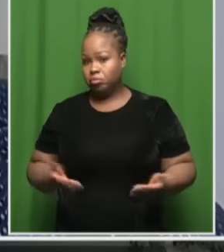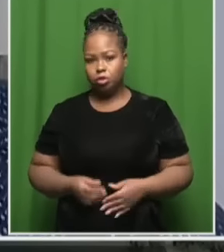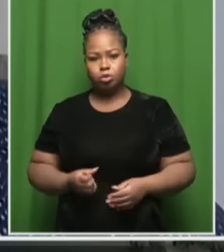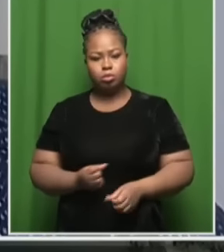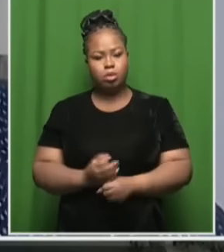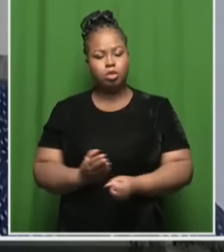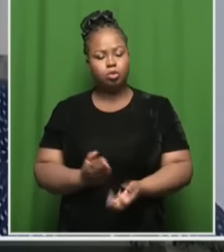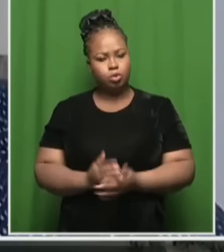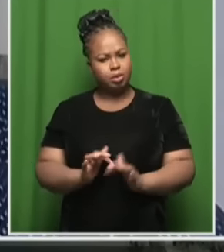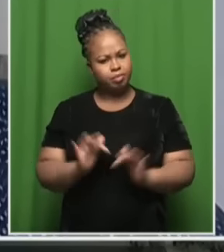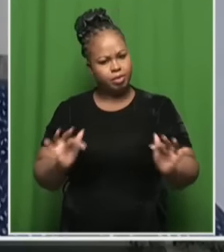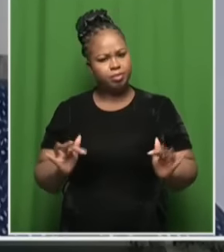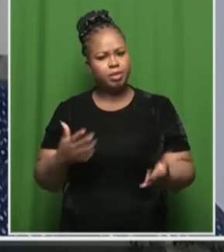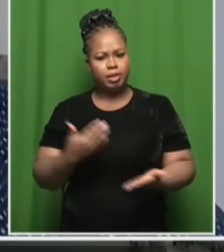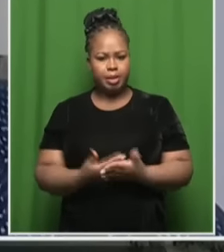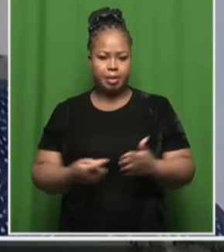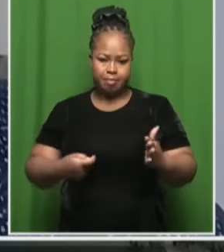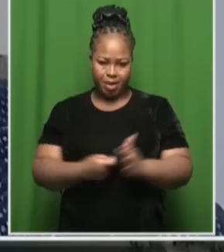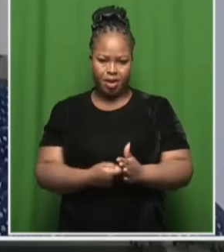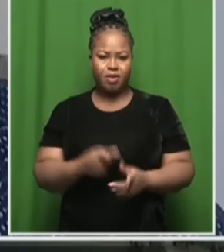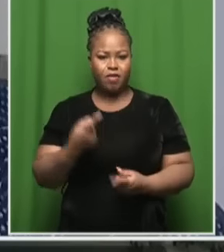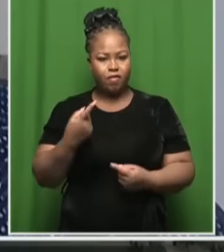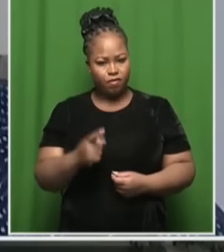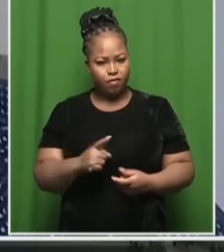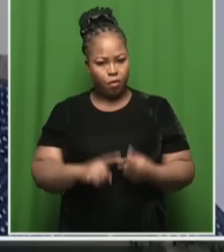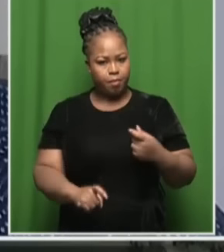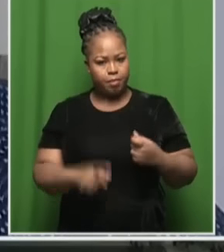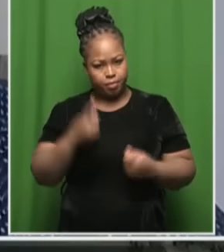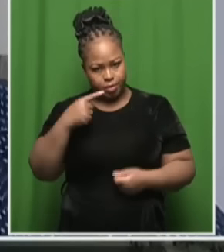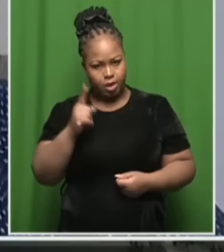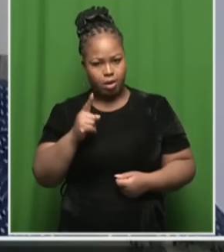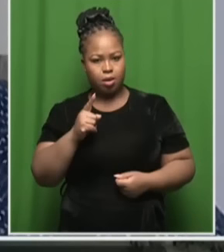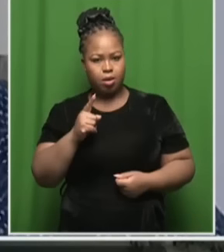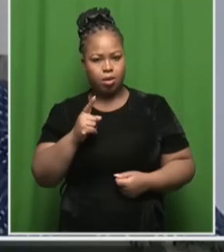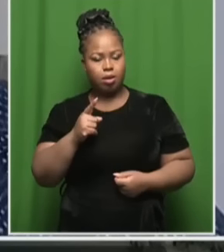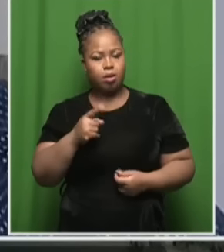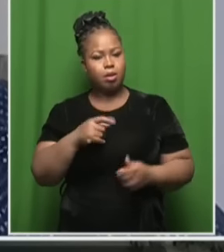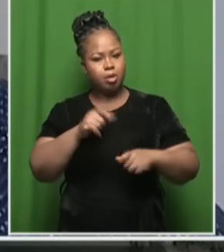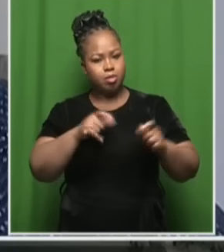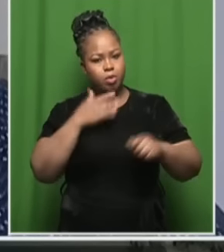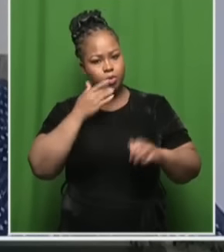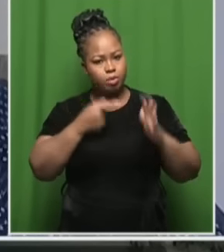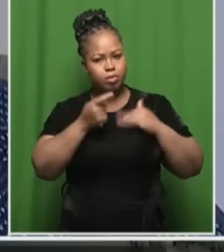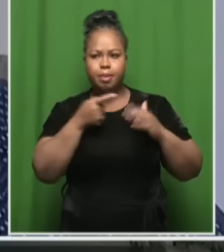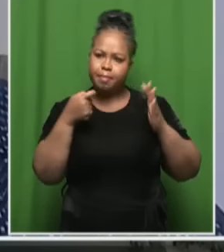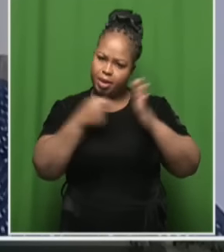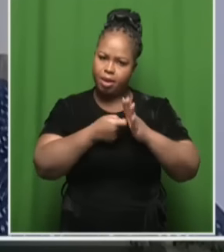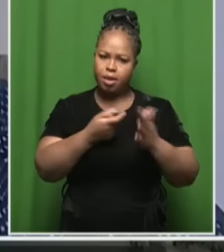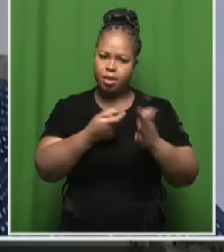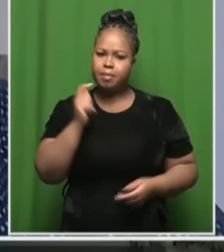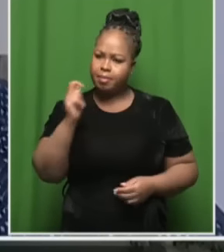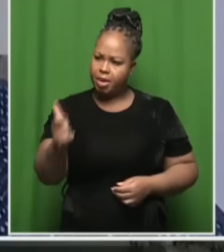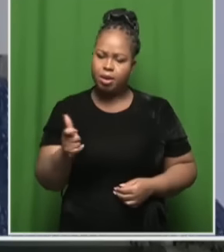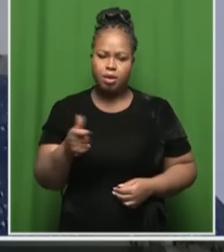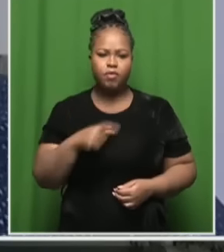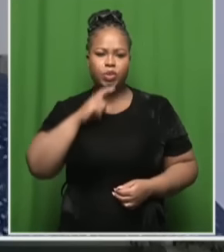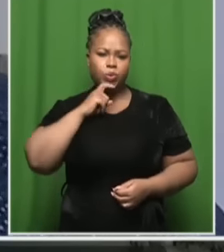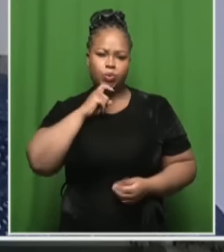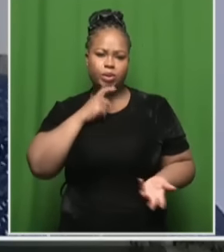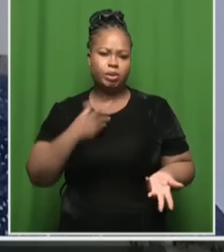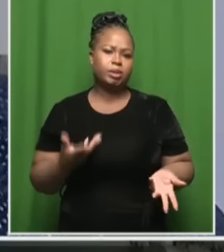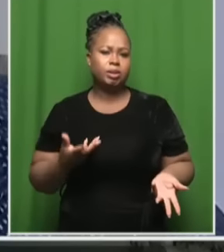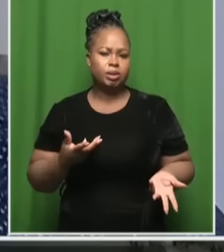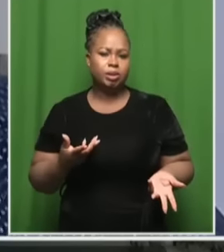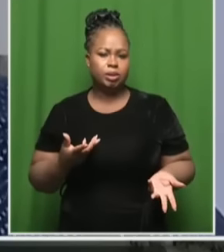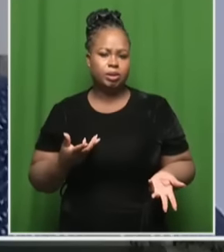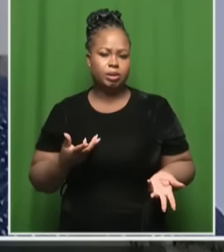that people actually buy from the correct vendors and to pay for the electricity that they consume?